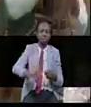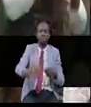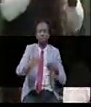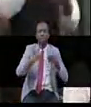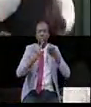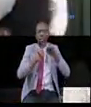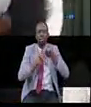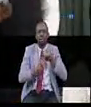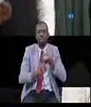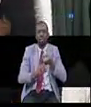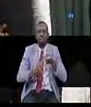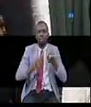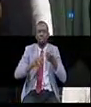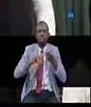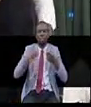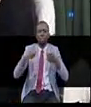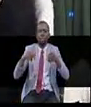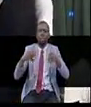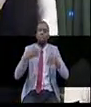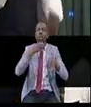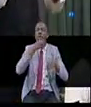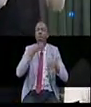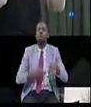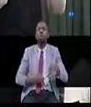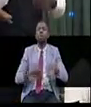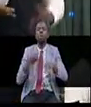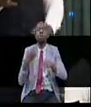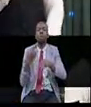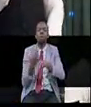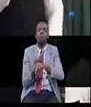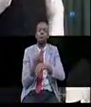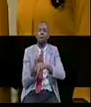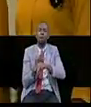to the old rugged